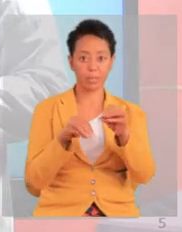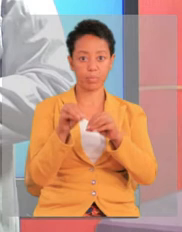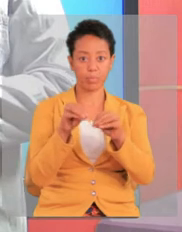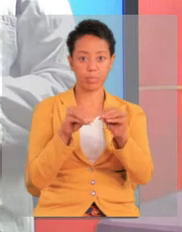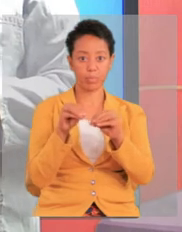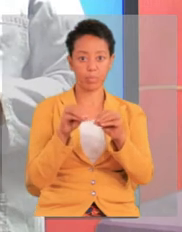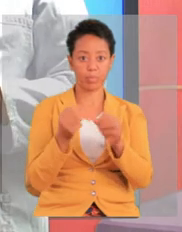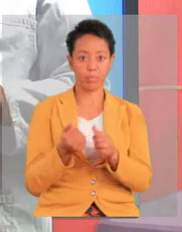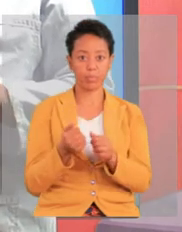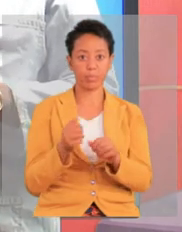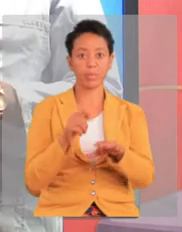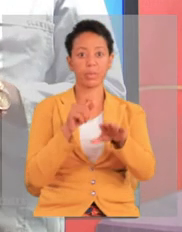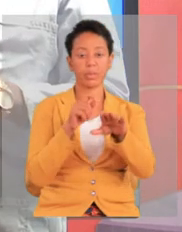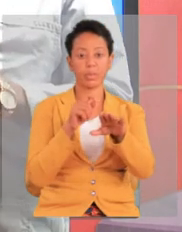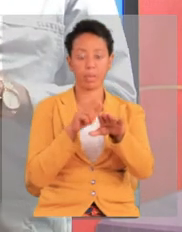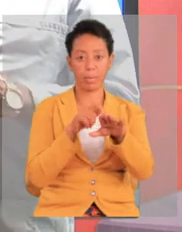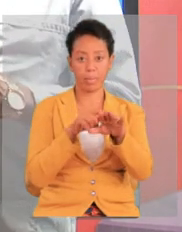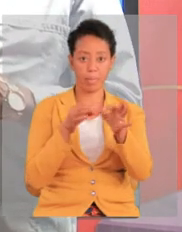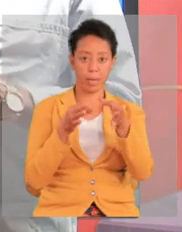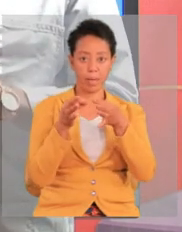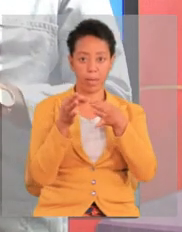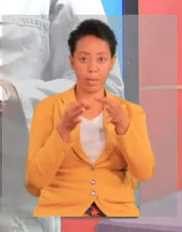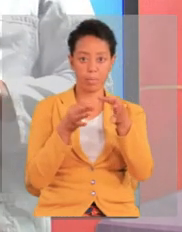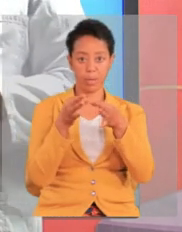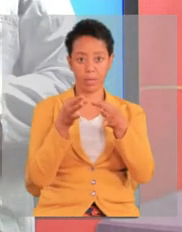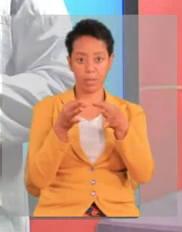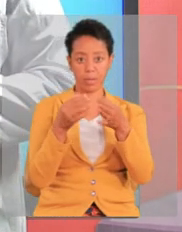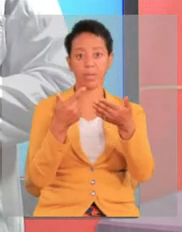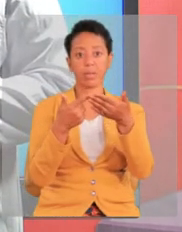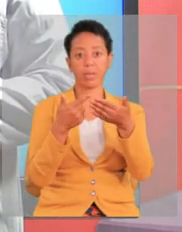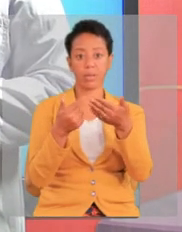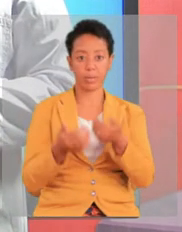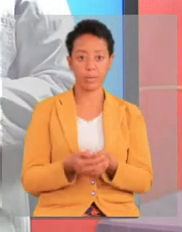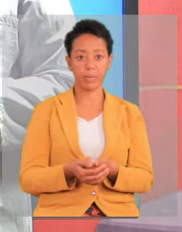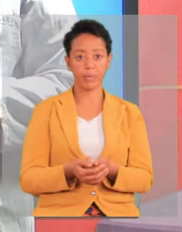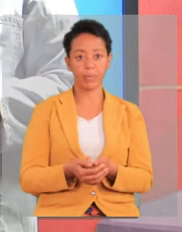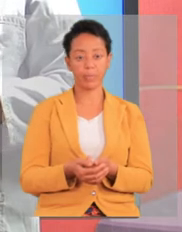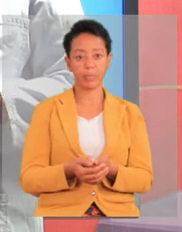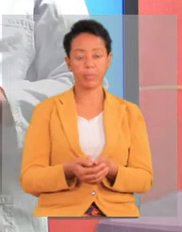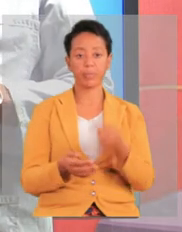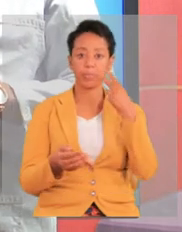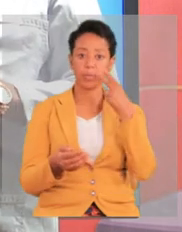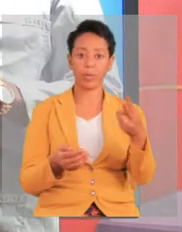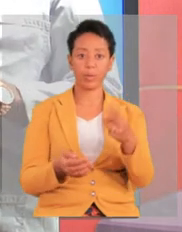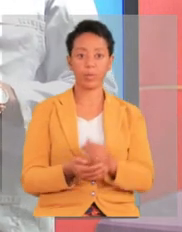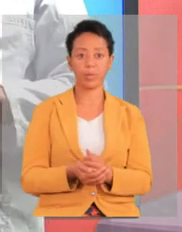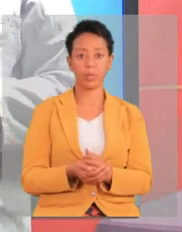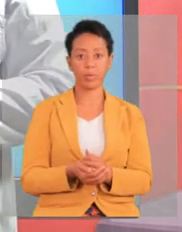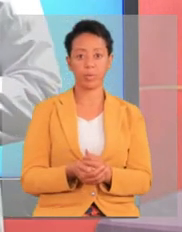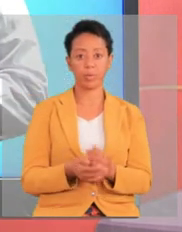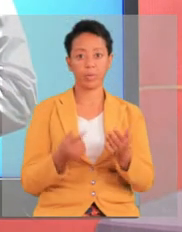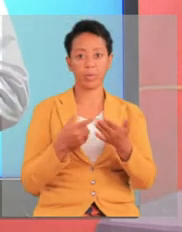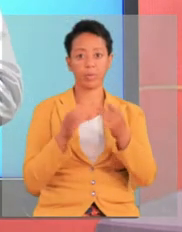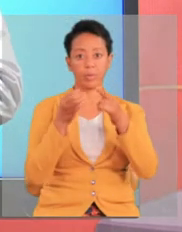a time expression here or in such a case. Look, in such a